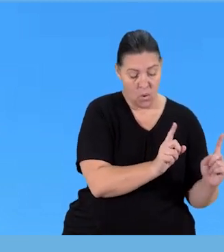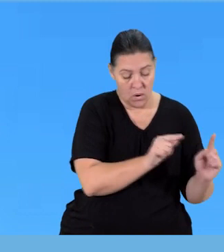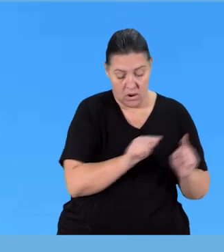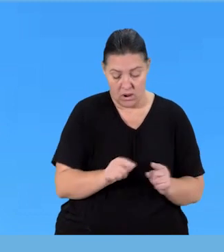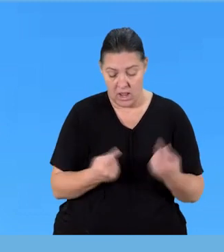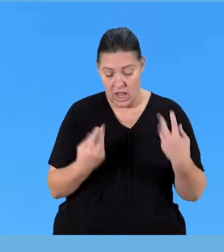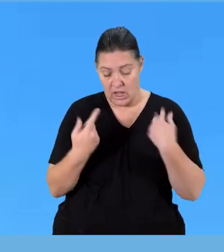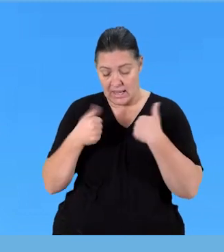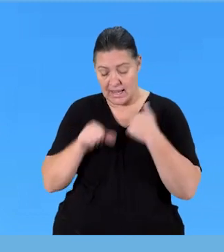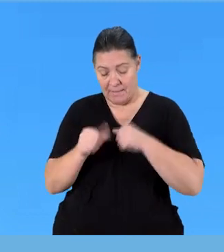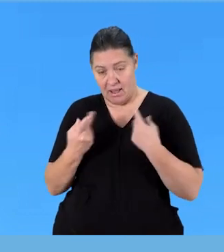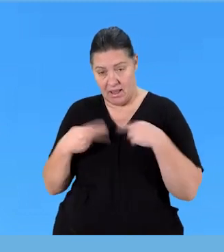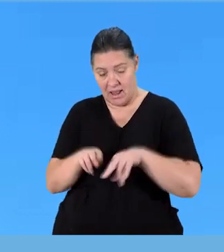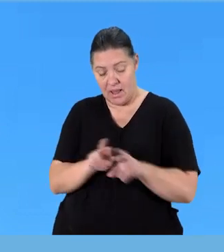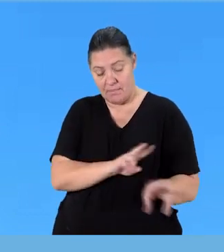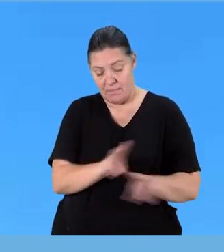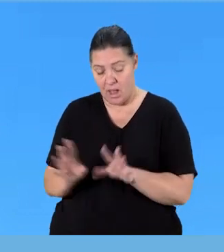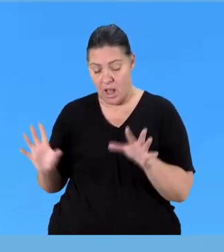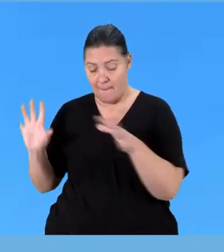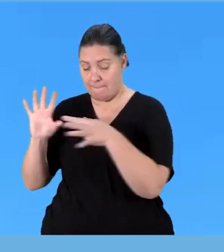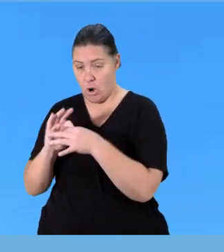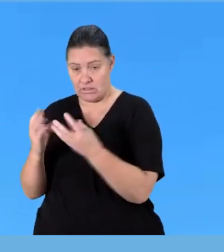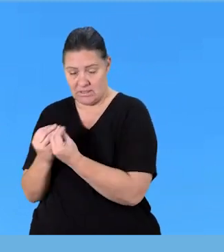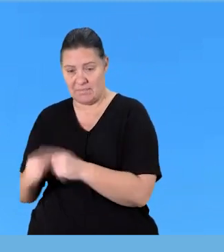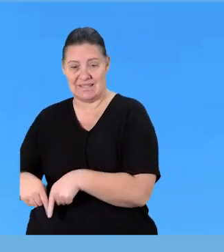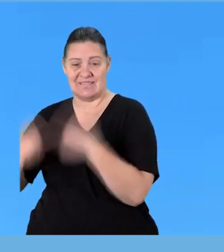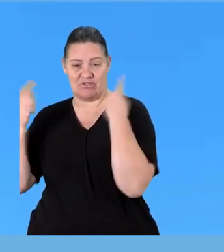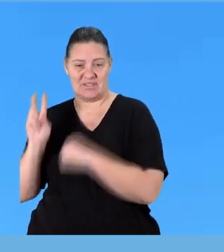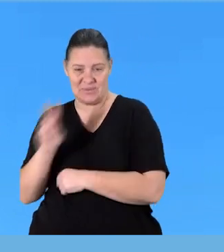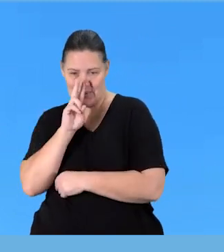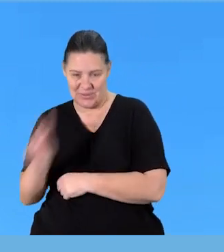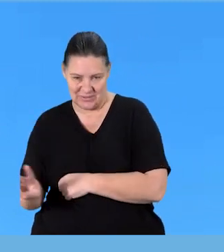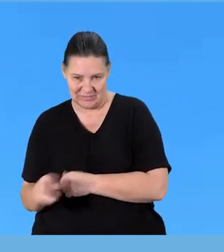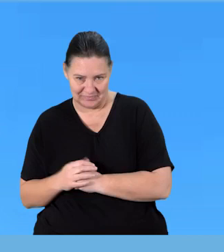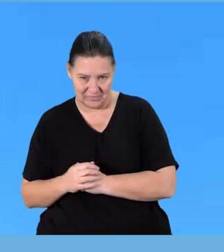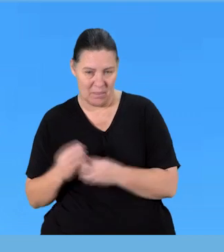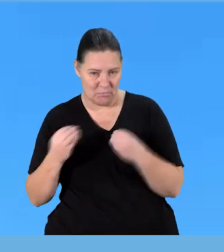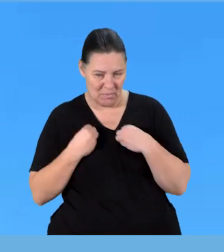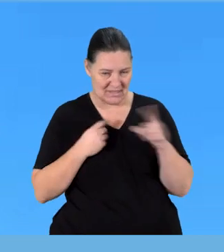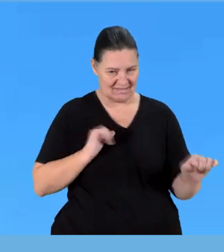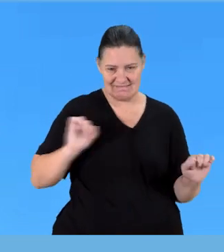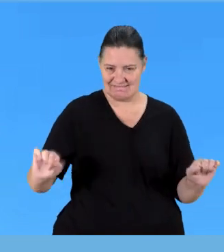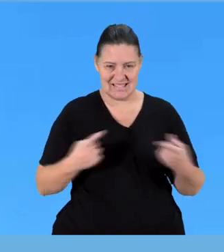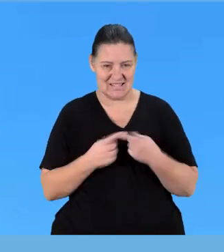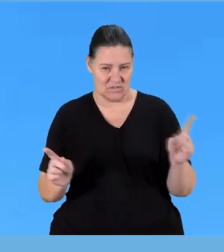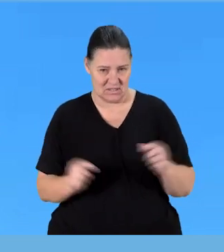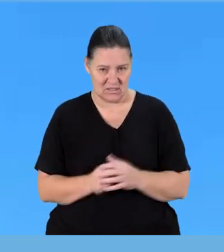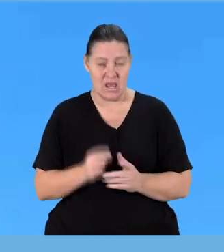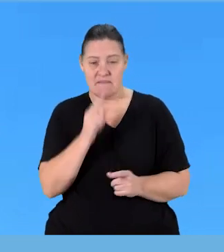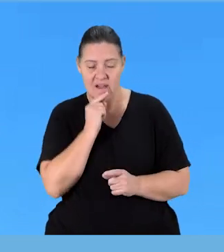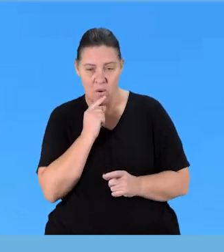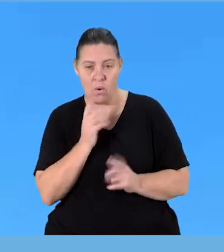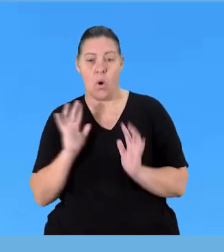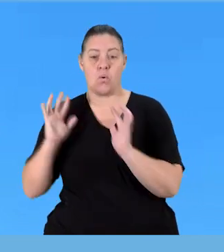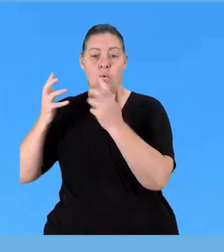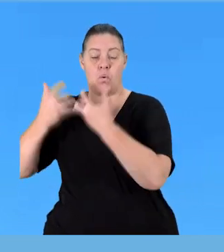from the properties of those individual substances. We can also look at this particular reaction here, whereby now